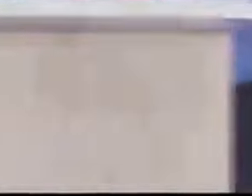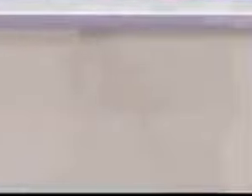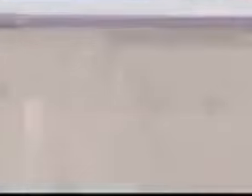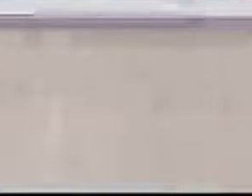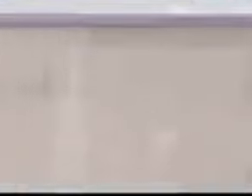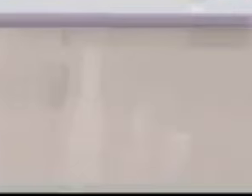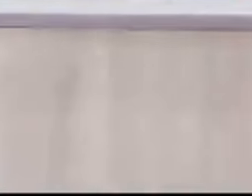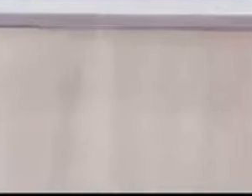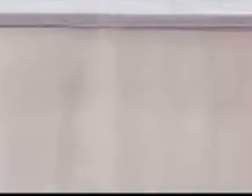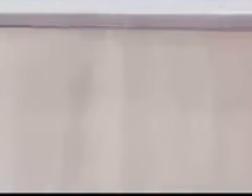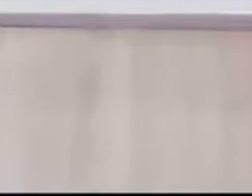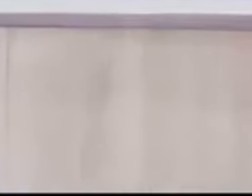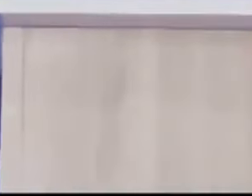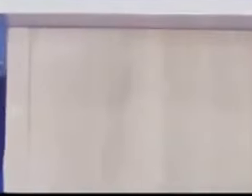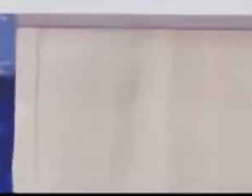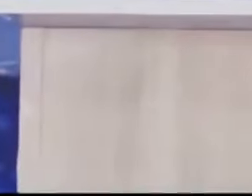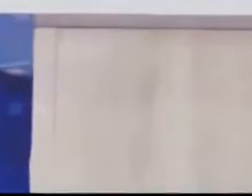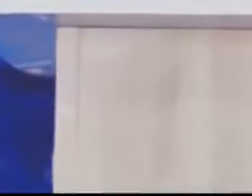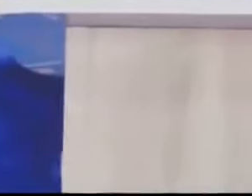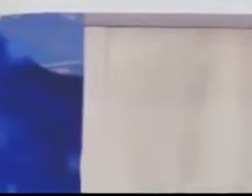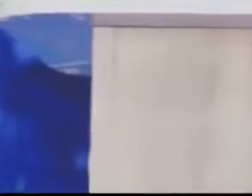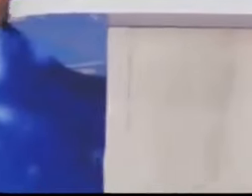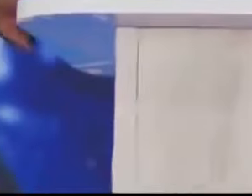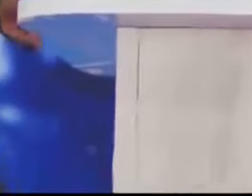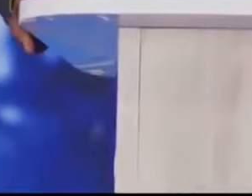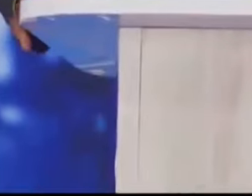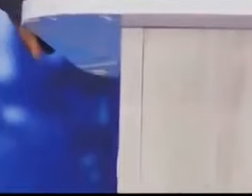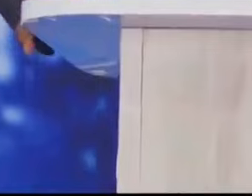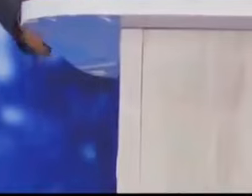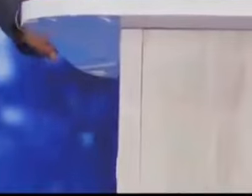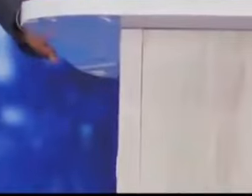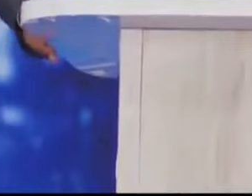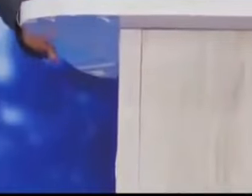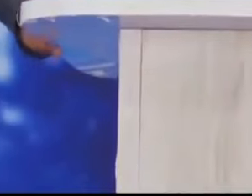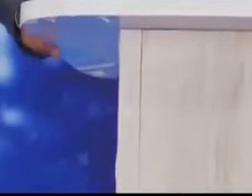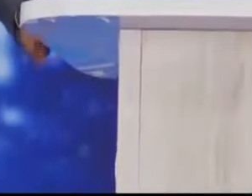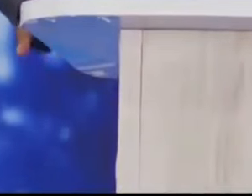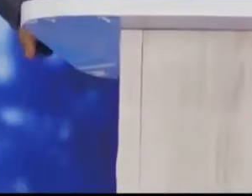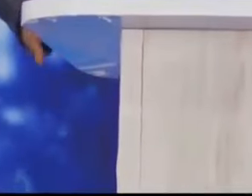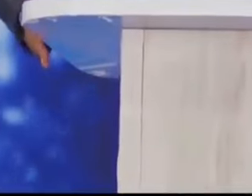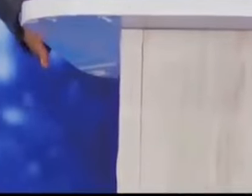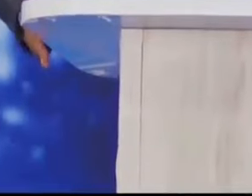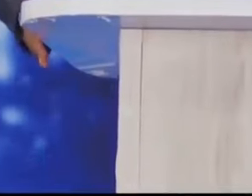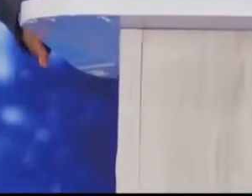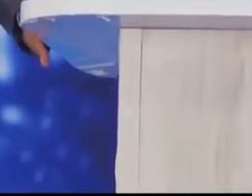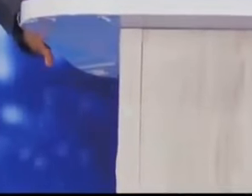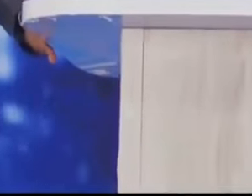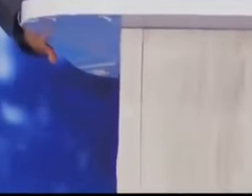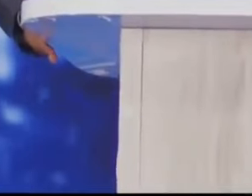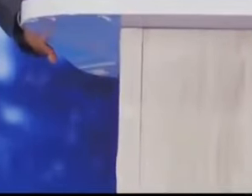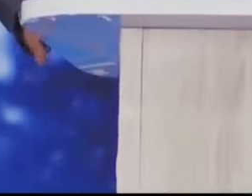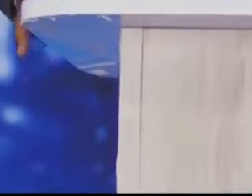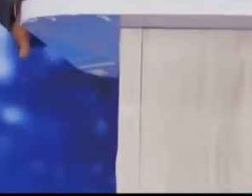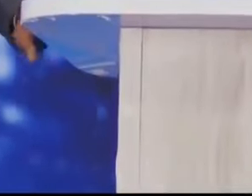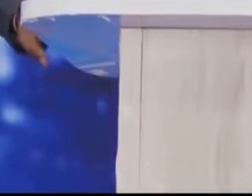here, whatever I decide, demand, decree, that's final. I am, that's what he thought, I